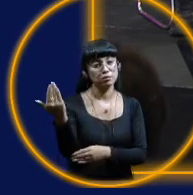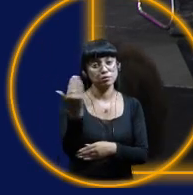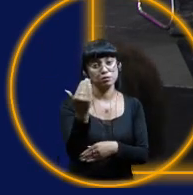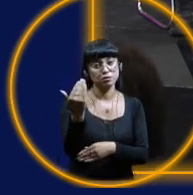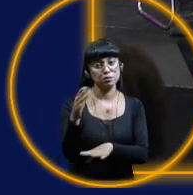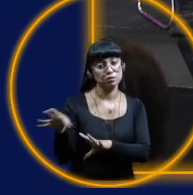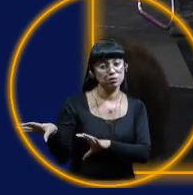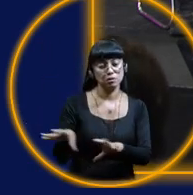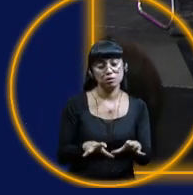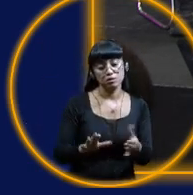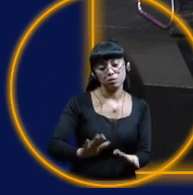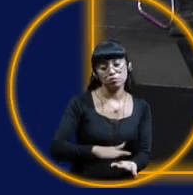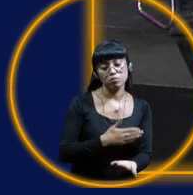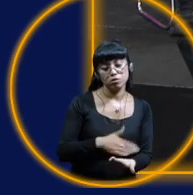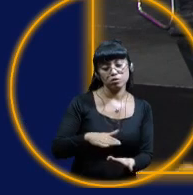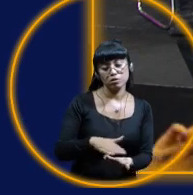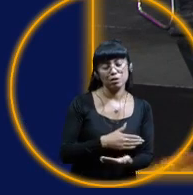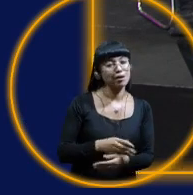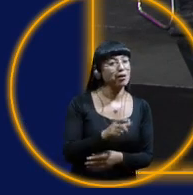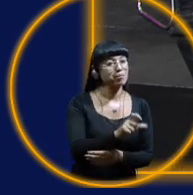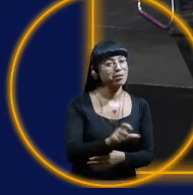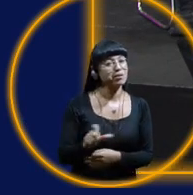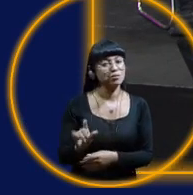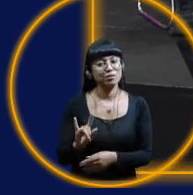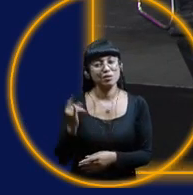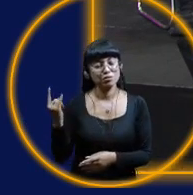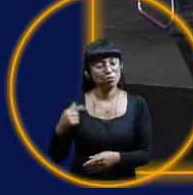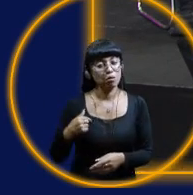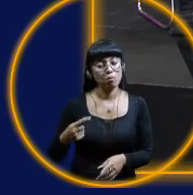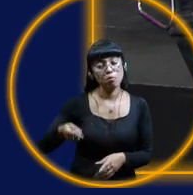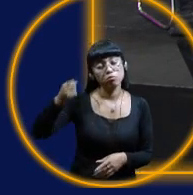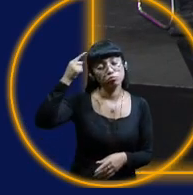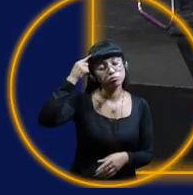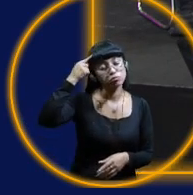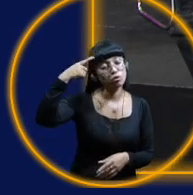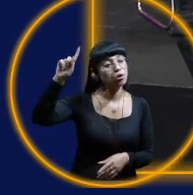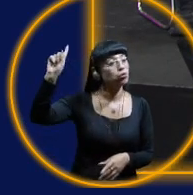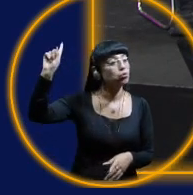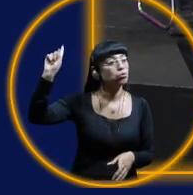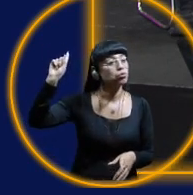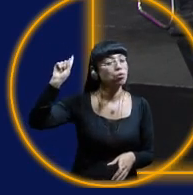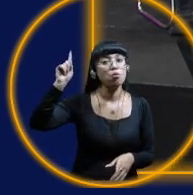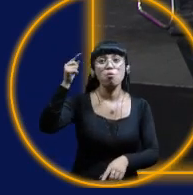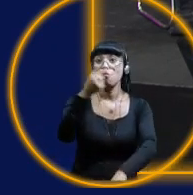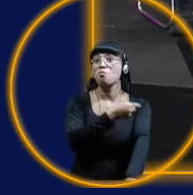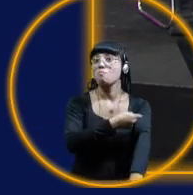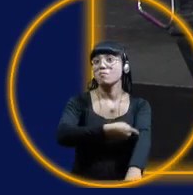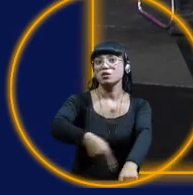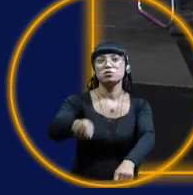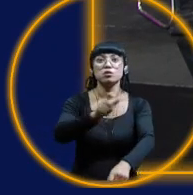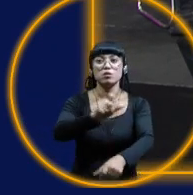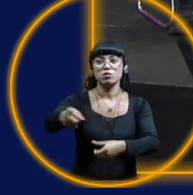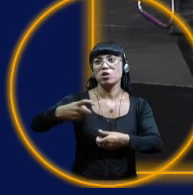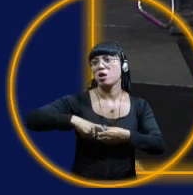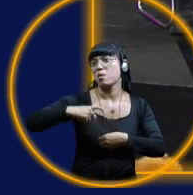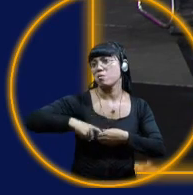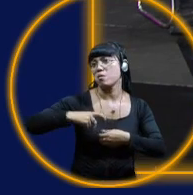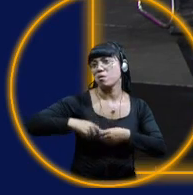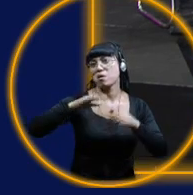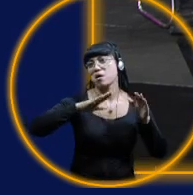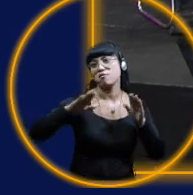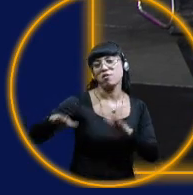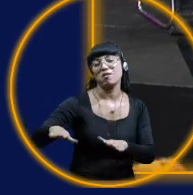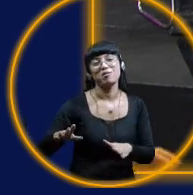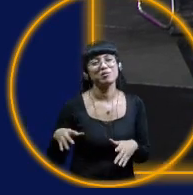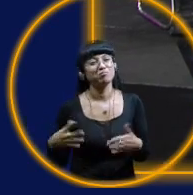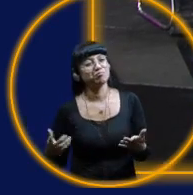ones where all of a sudden, oh my gosh, they're playing for a million people and it's crazy. And like those are the stories you